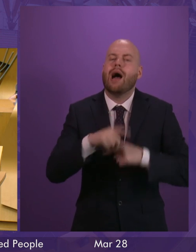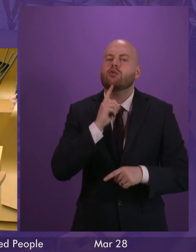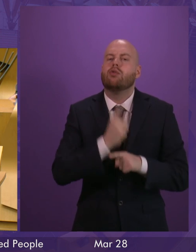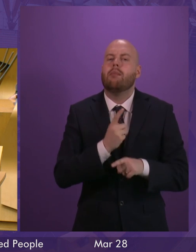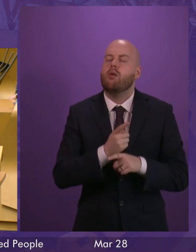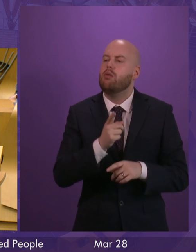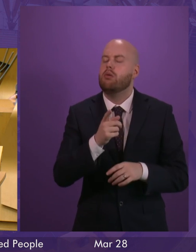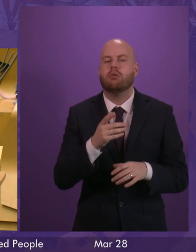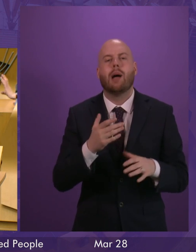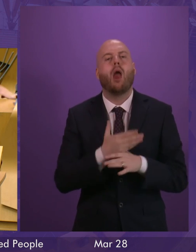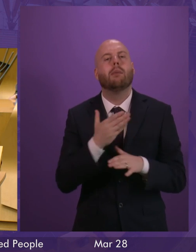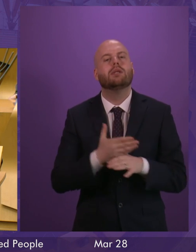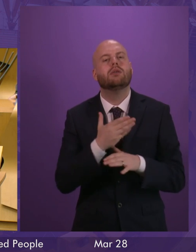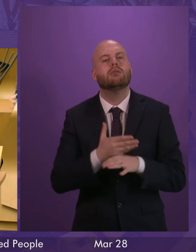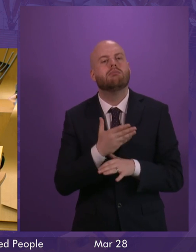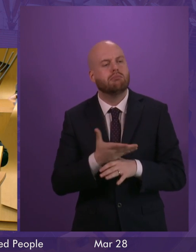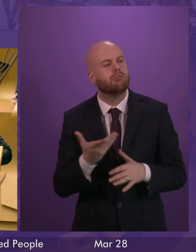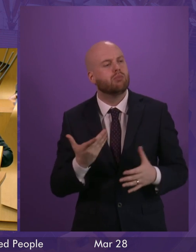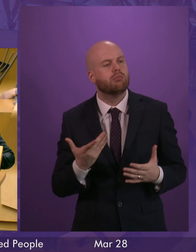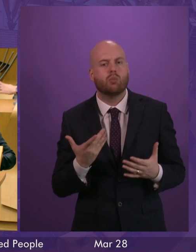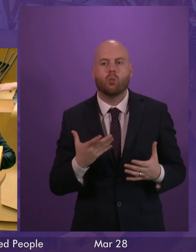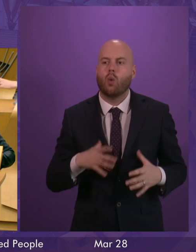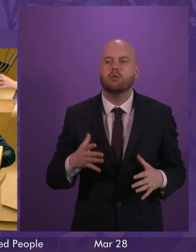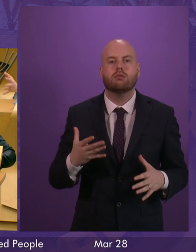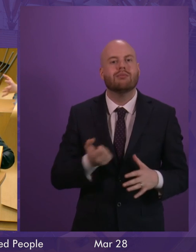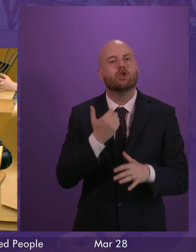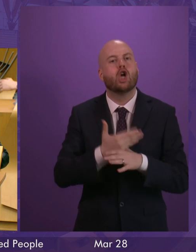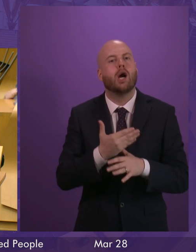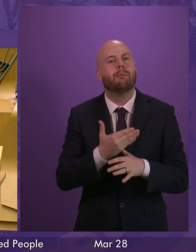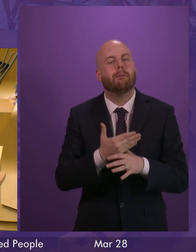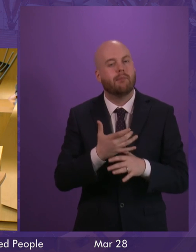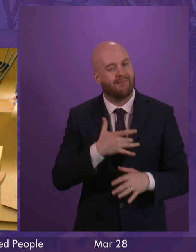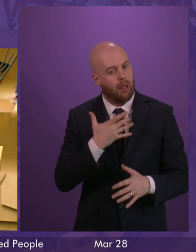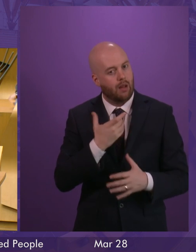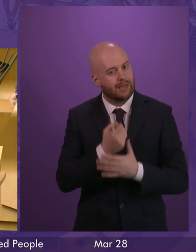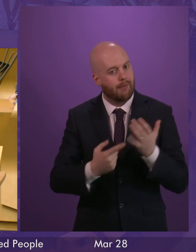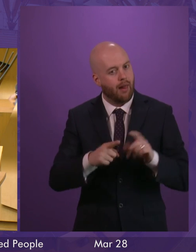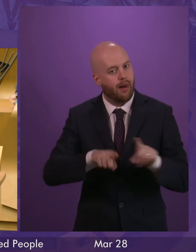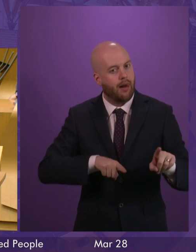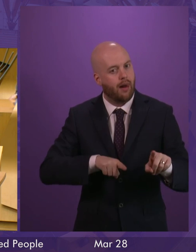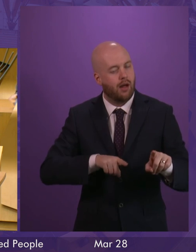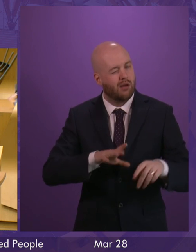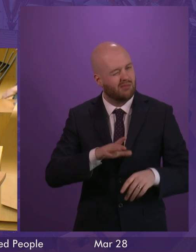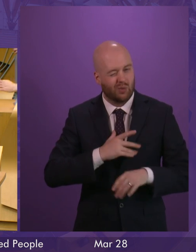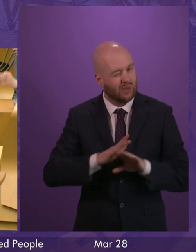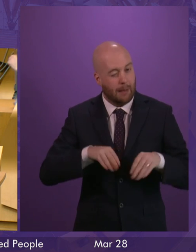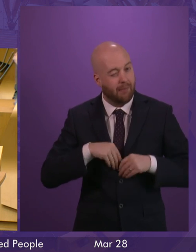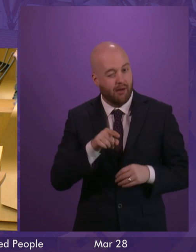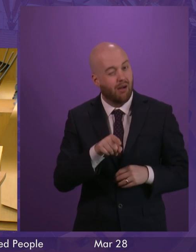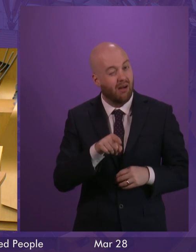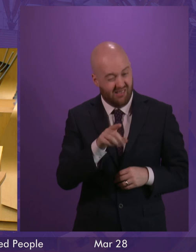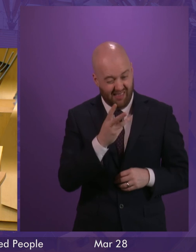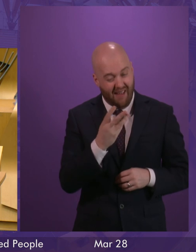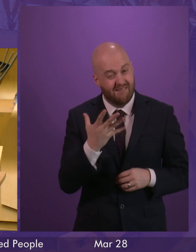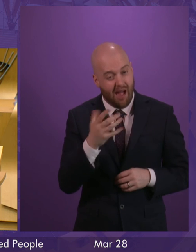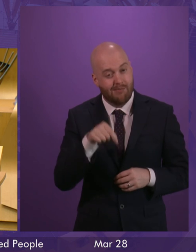pervasive nature of the disability employment gap is unacceptable. The point has already been made. We have a 35.8%